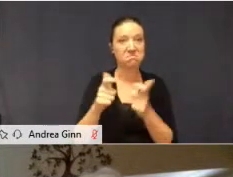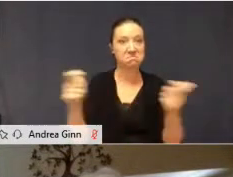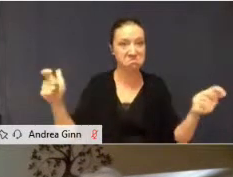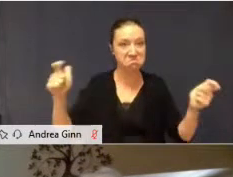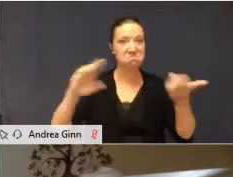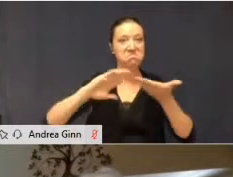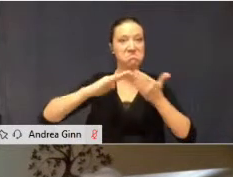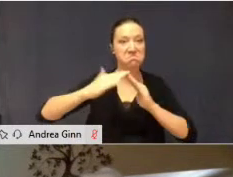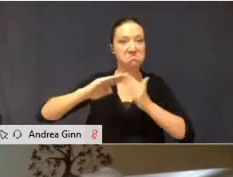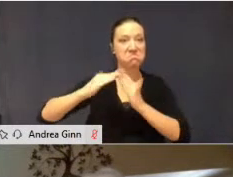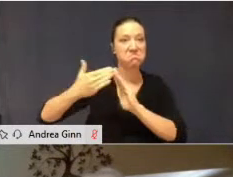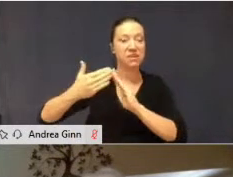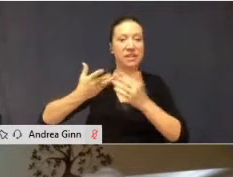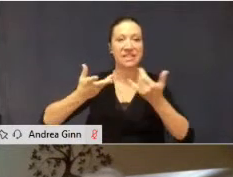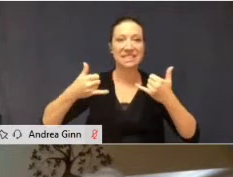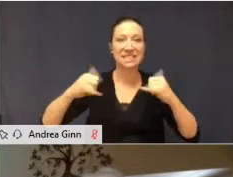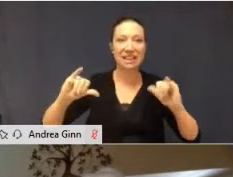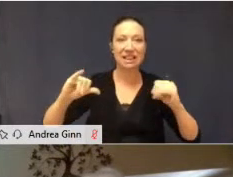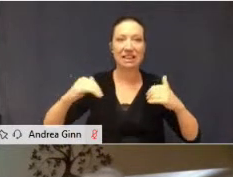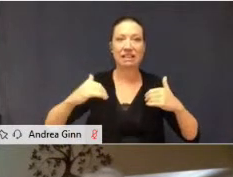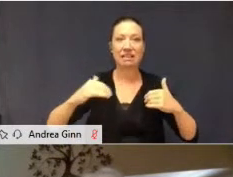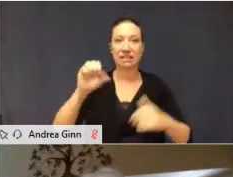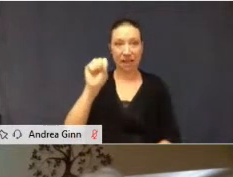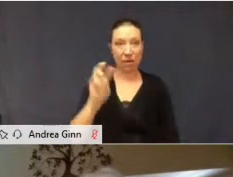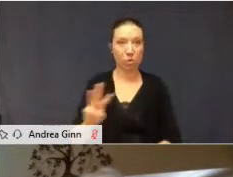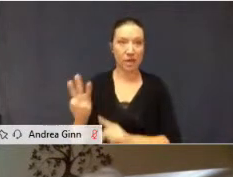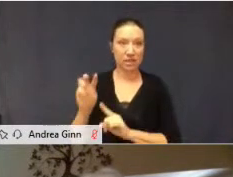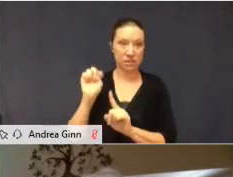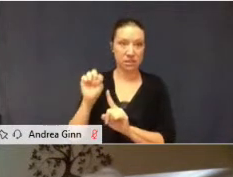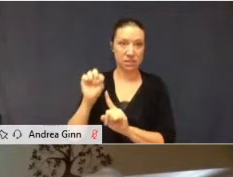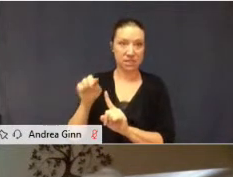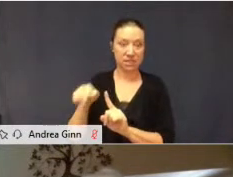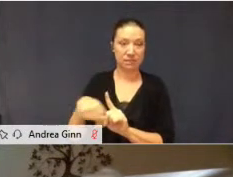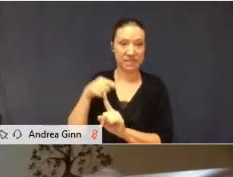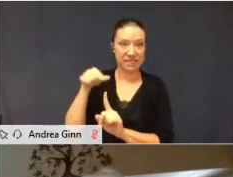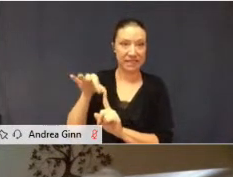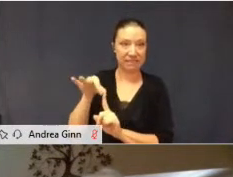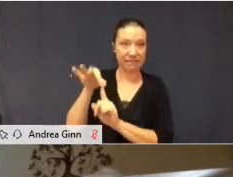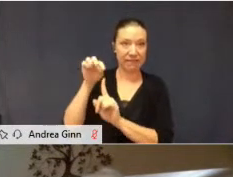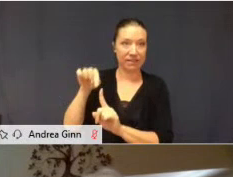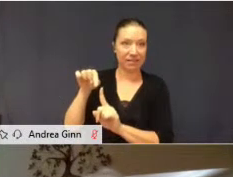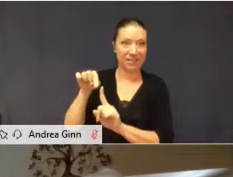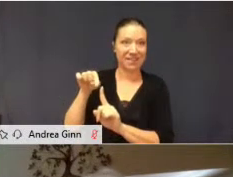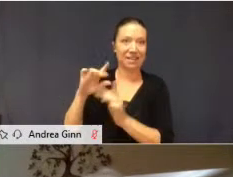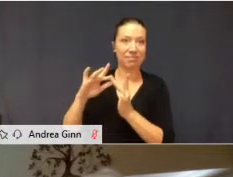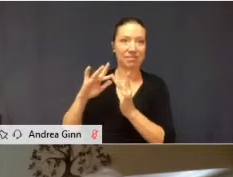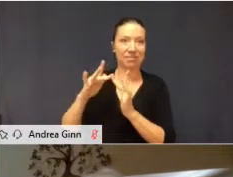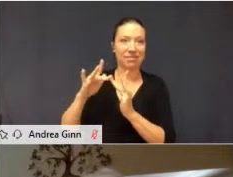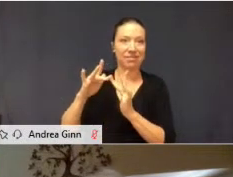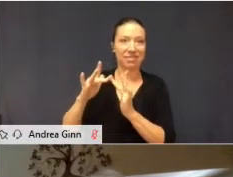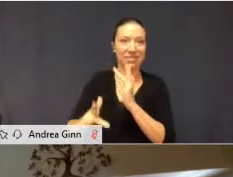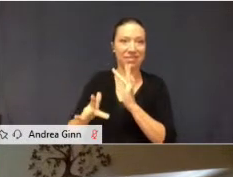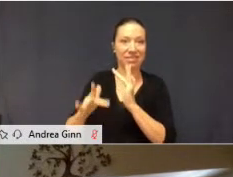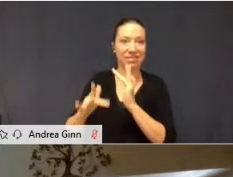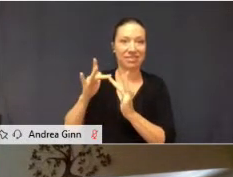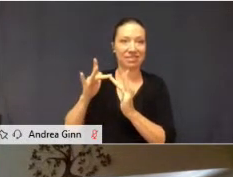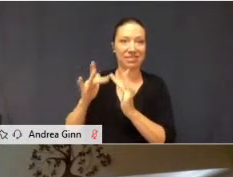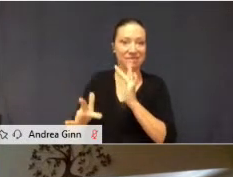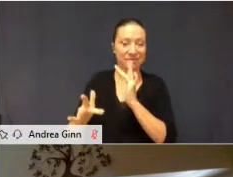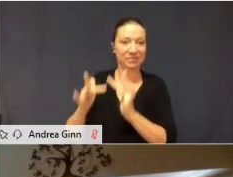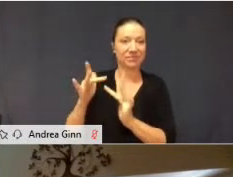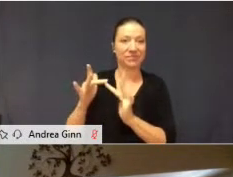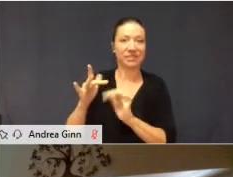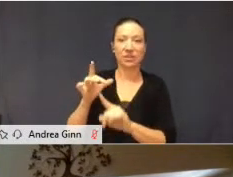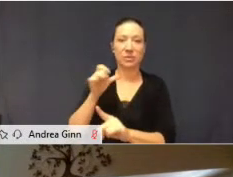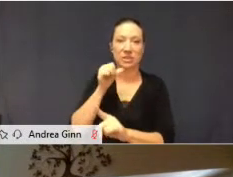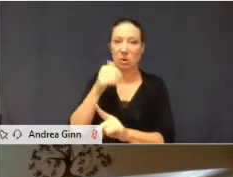area, pockets of our area, the southwest quadrant in particular, we lose bandwidth. For some reason, we do not get the same